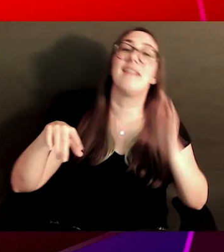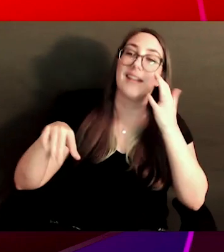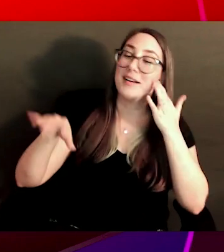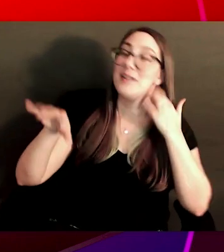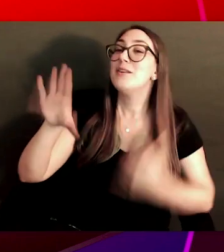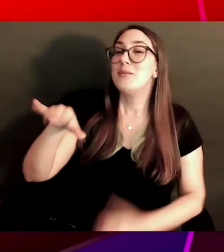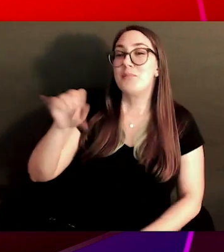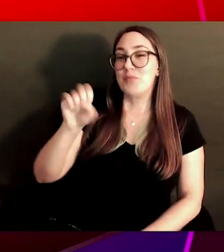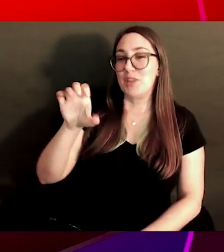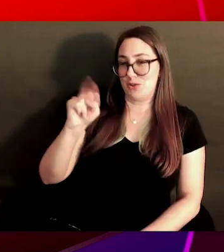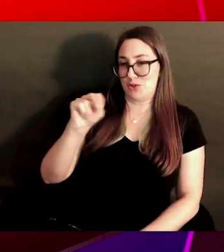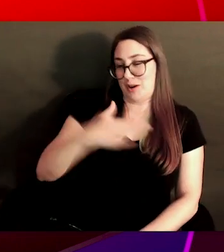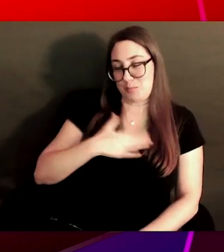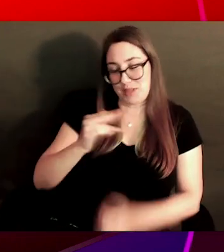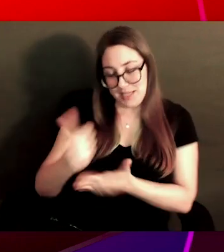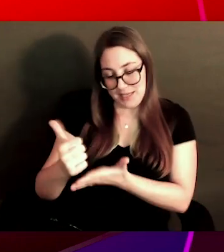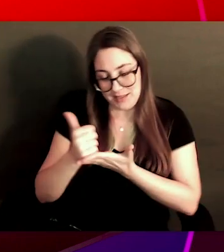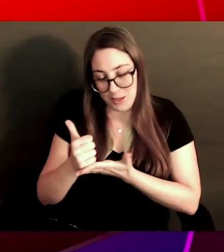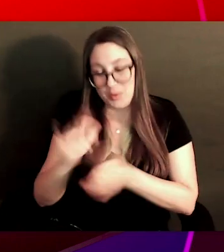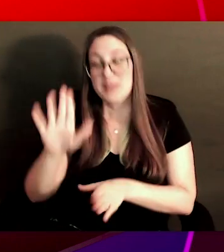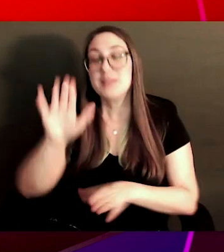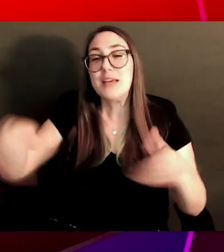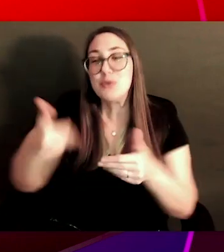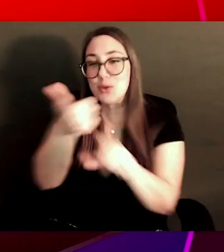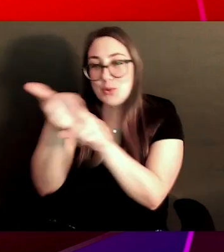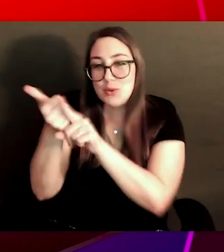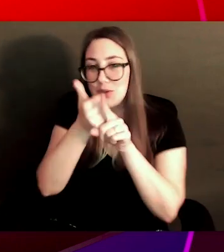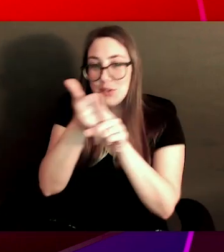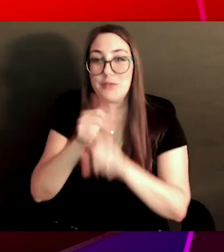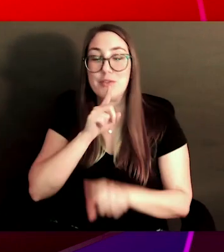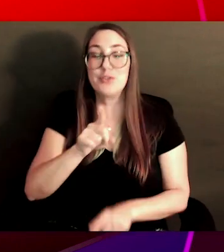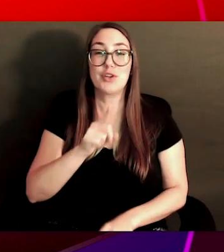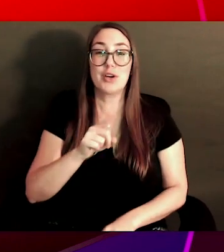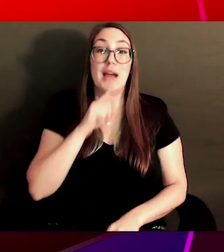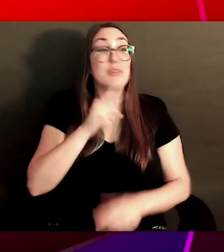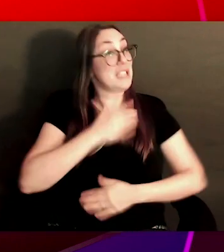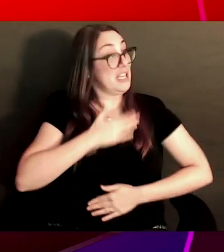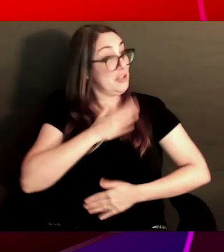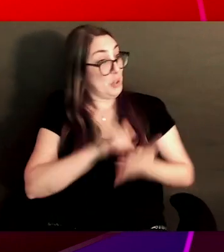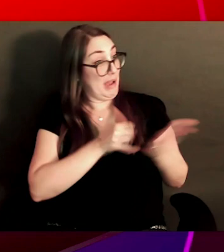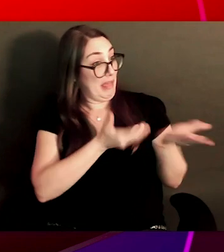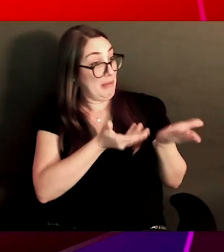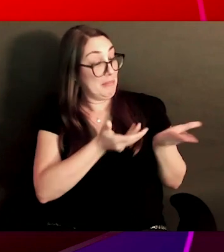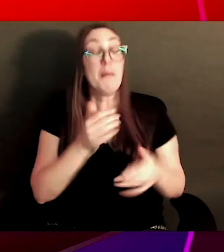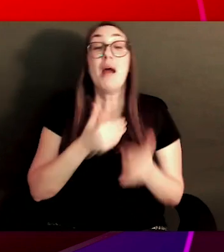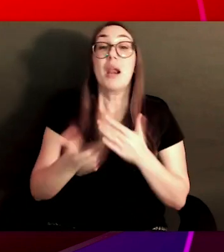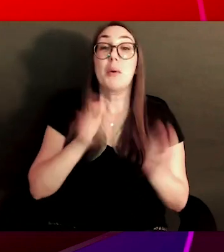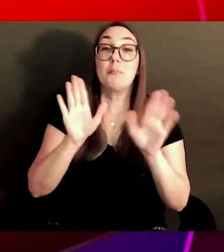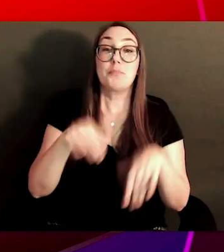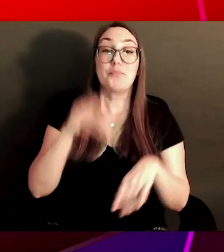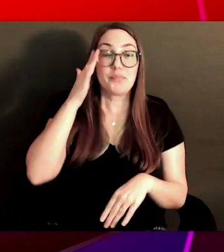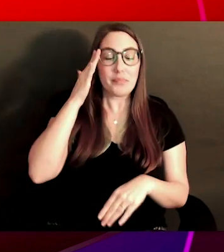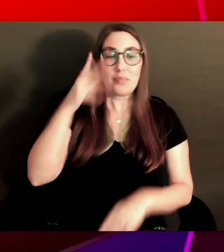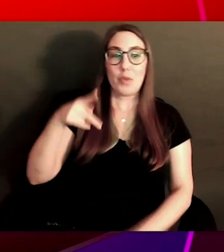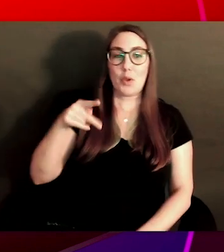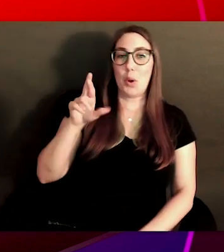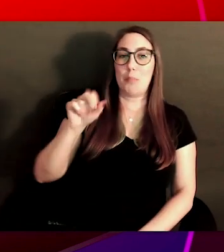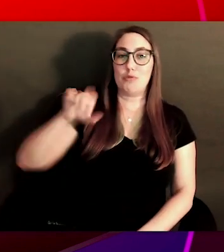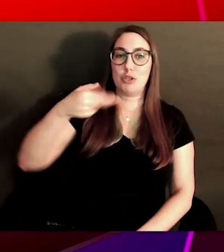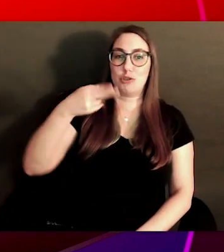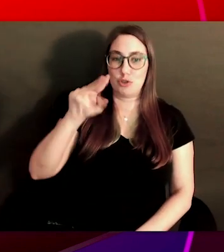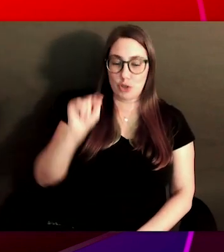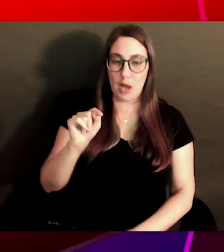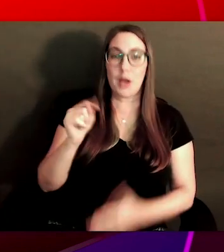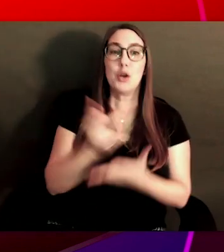argument. Introduce yourselves. Sure, I was actually enjoying that. But, I'm Prashant, I'm a principal product